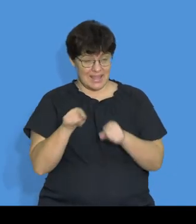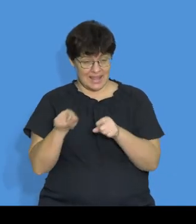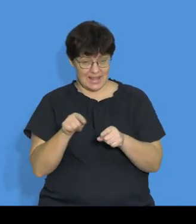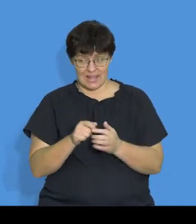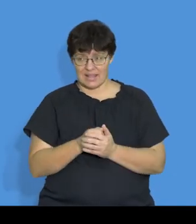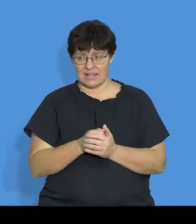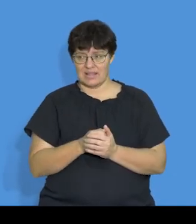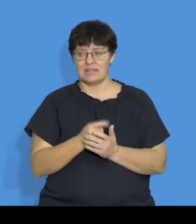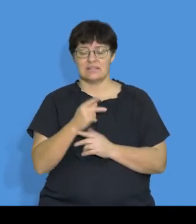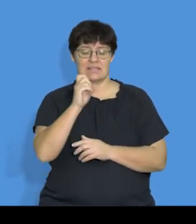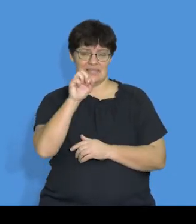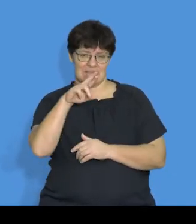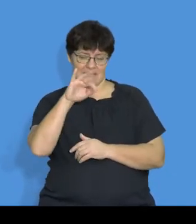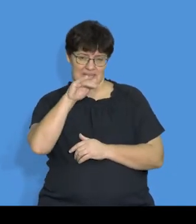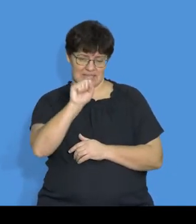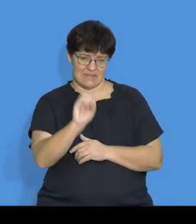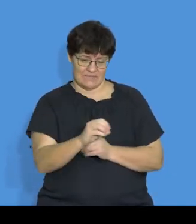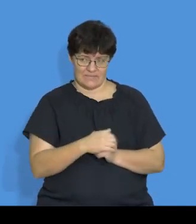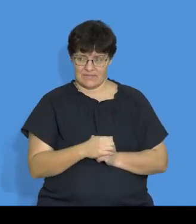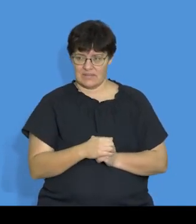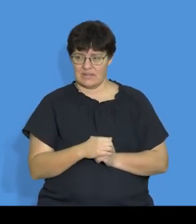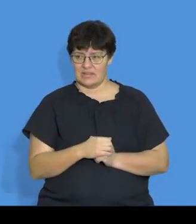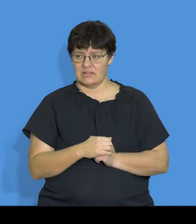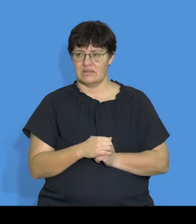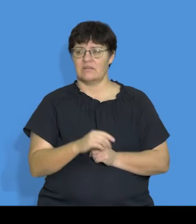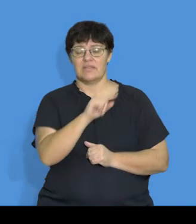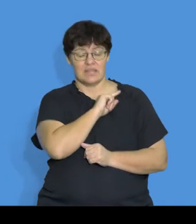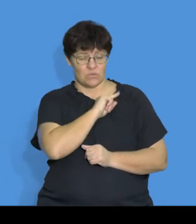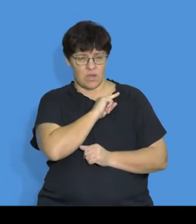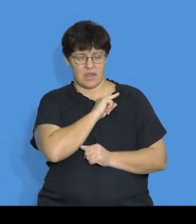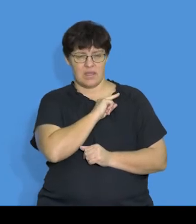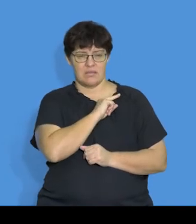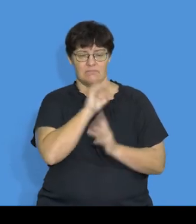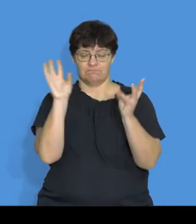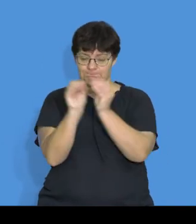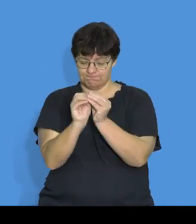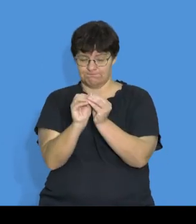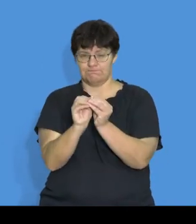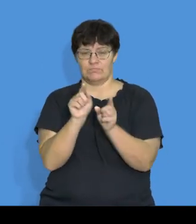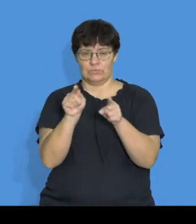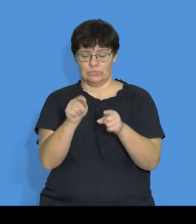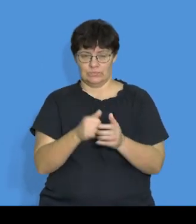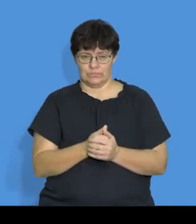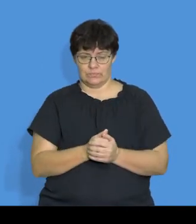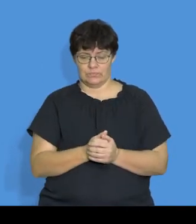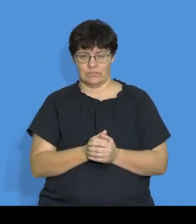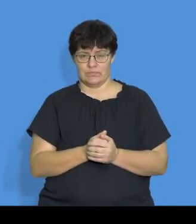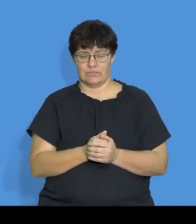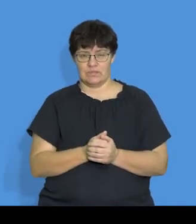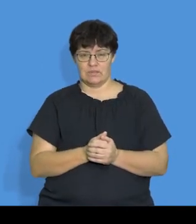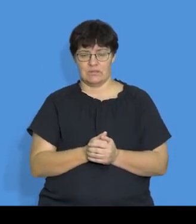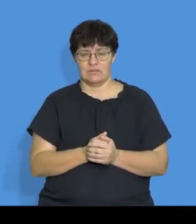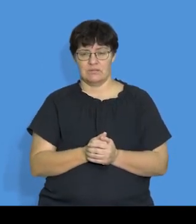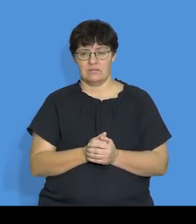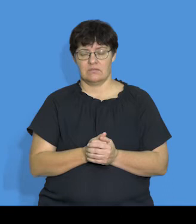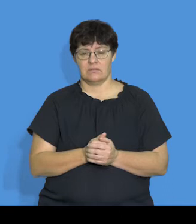in series, right? That's why we talk about the sum of the two, okay? So in as far as